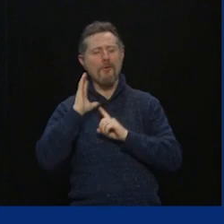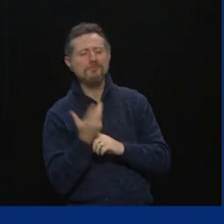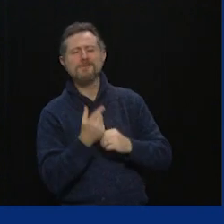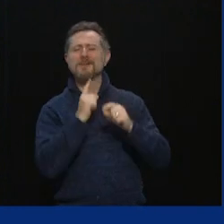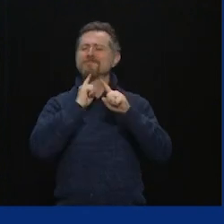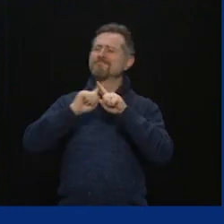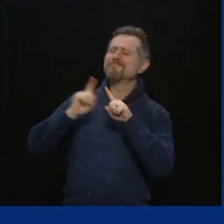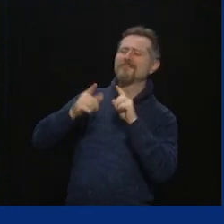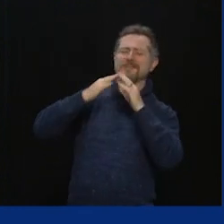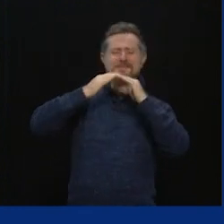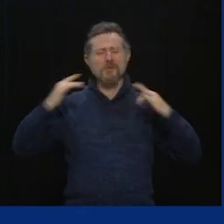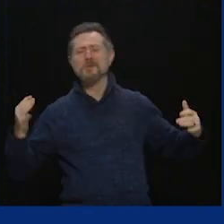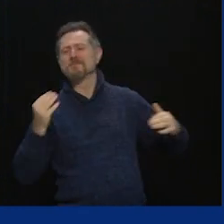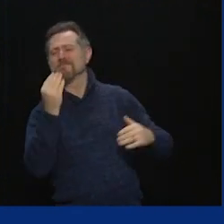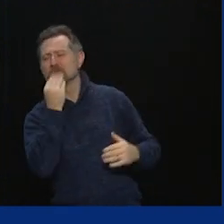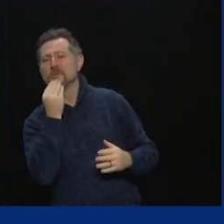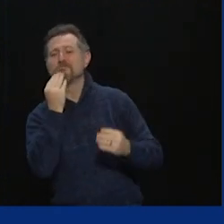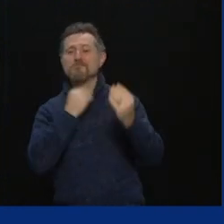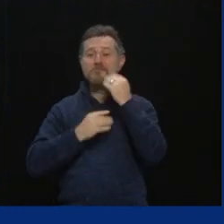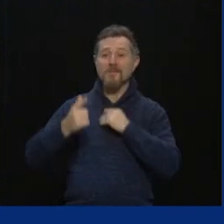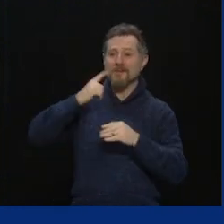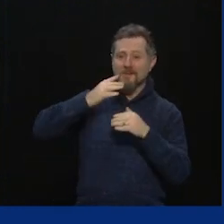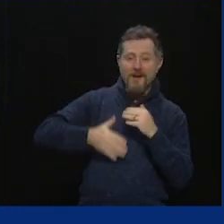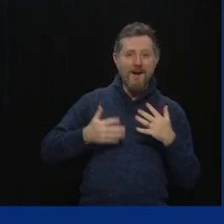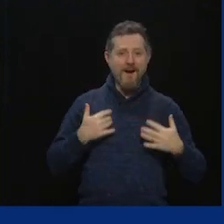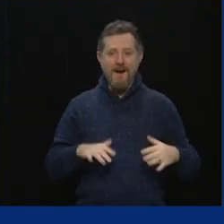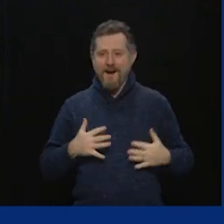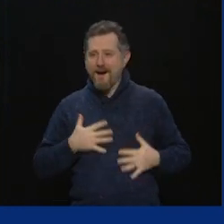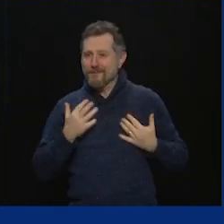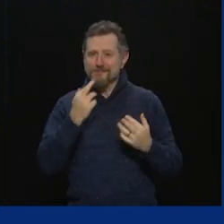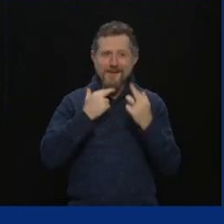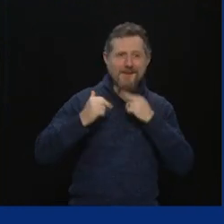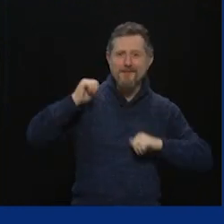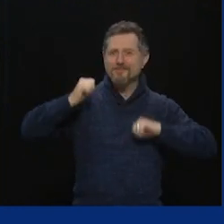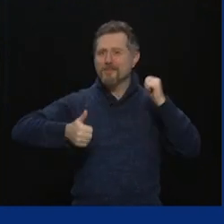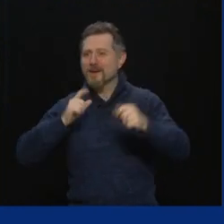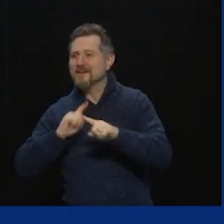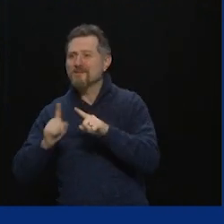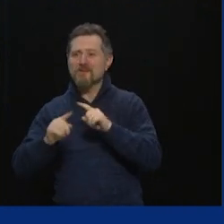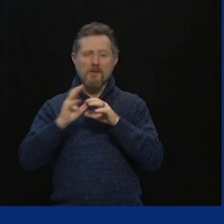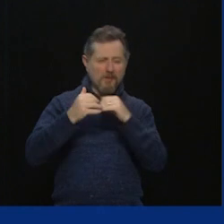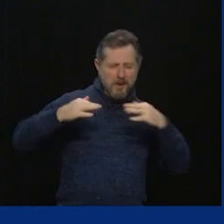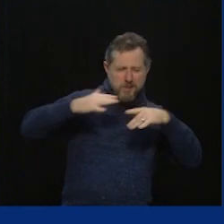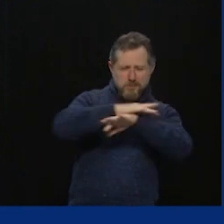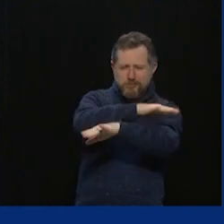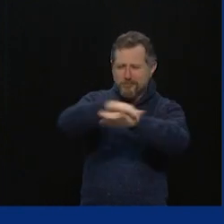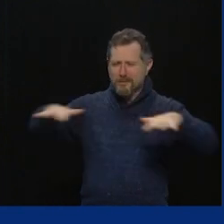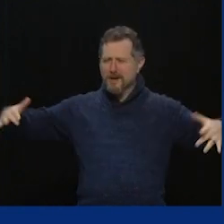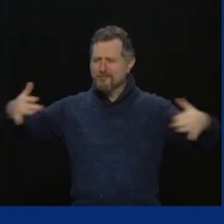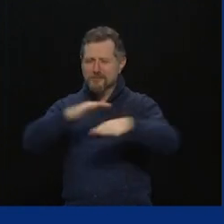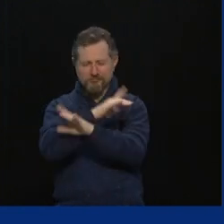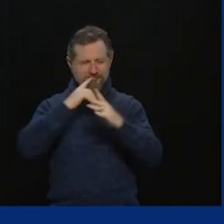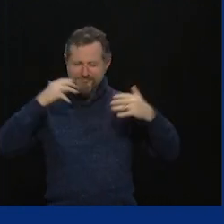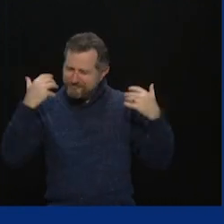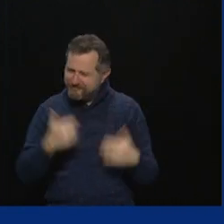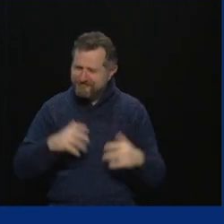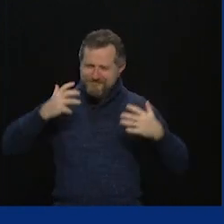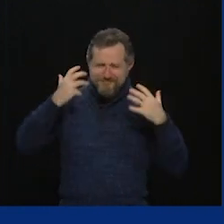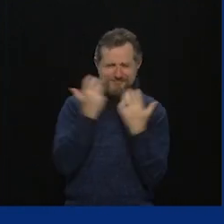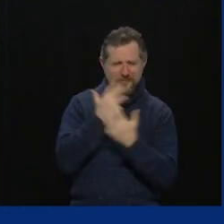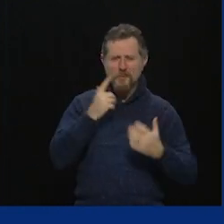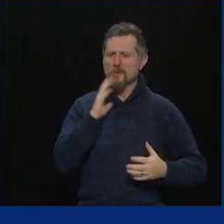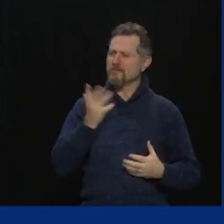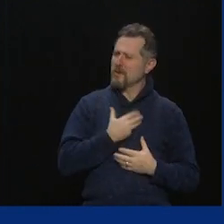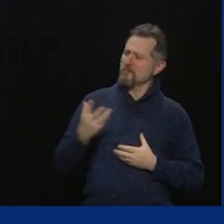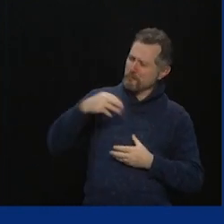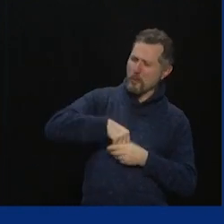that we know are going to be coming because of these efforts are beyond measure. It's an extraordinary part of our story. And it's woven